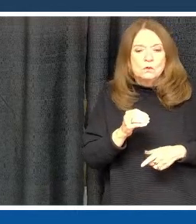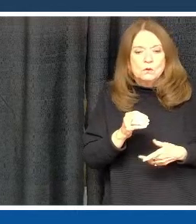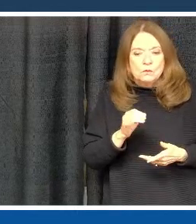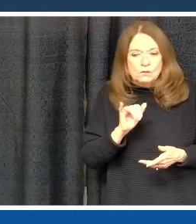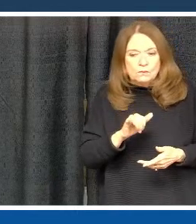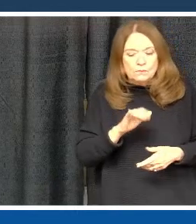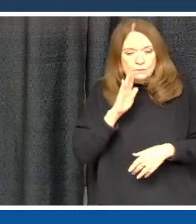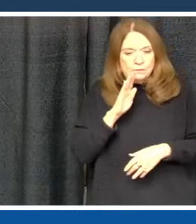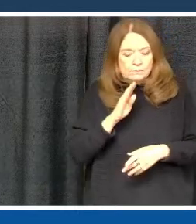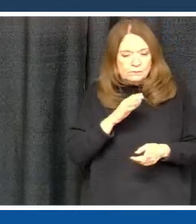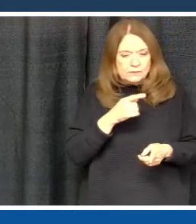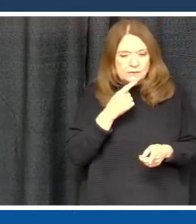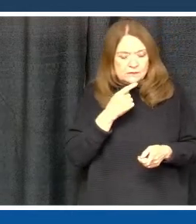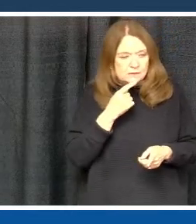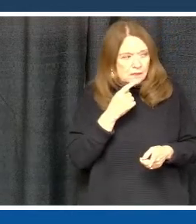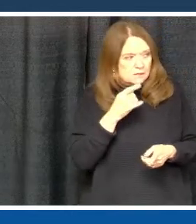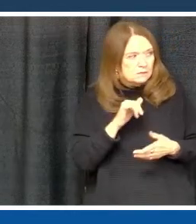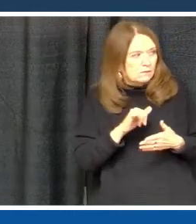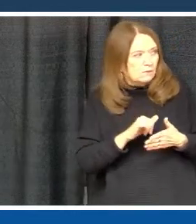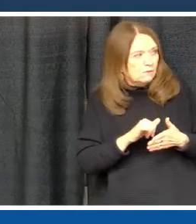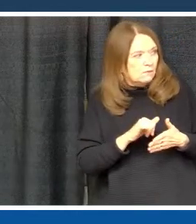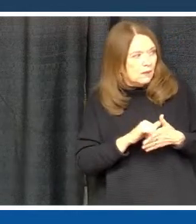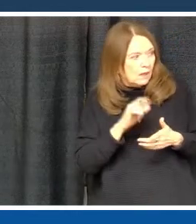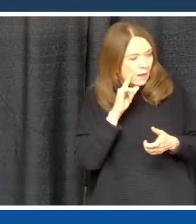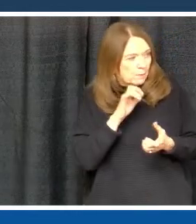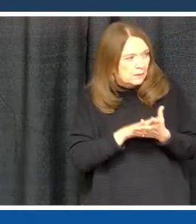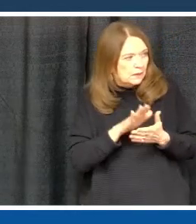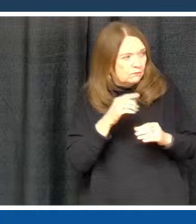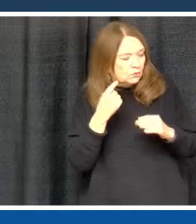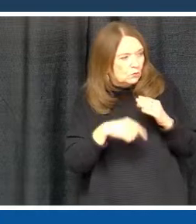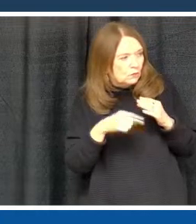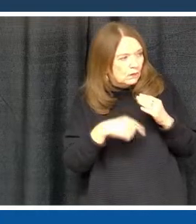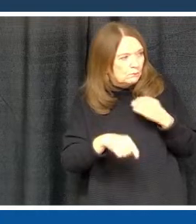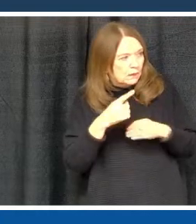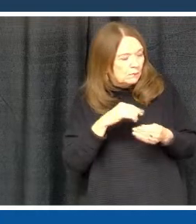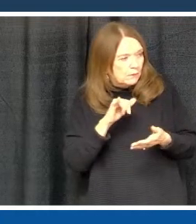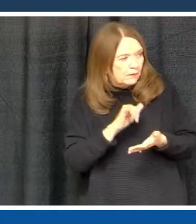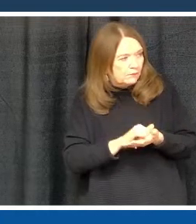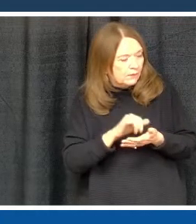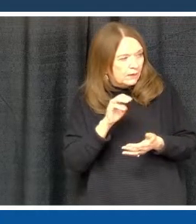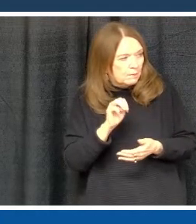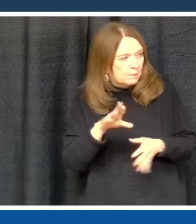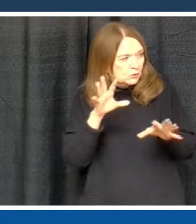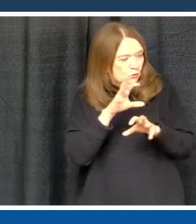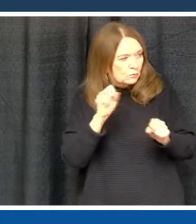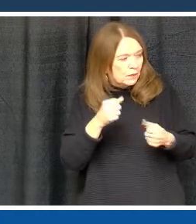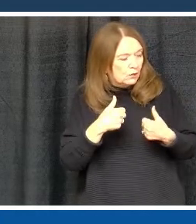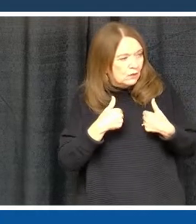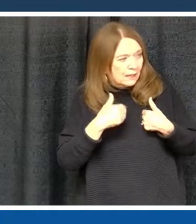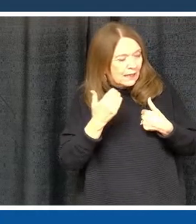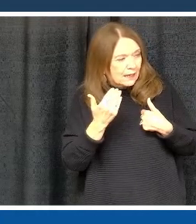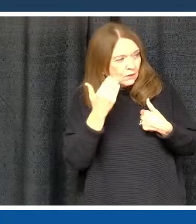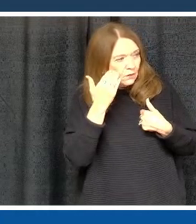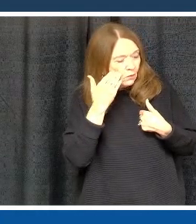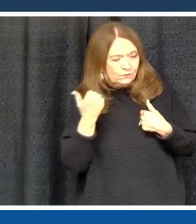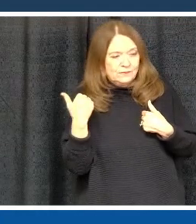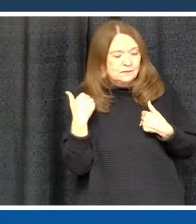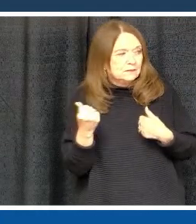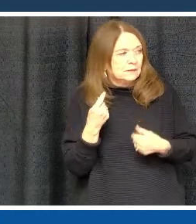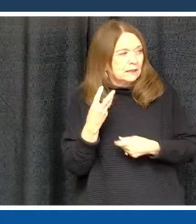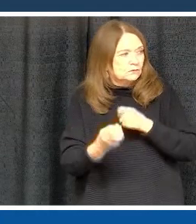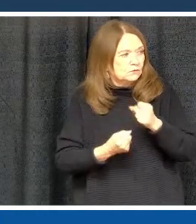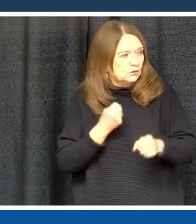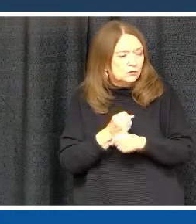says Justice for Landon. I believe you were emailed about that, Mr. Mayor, and I know these last few years